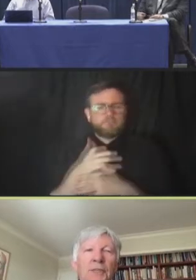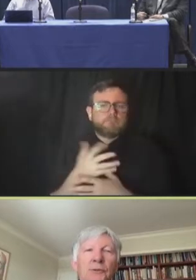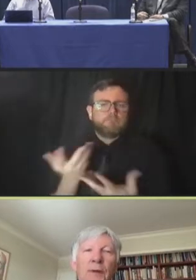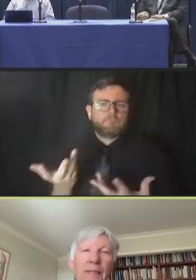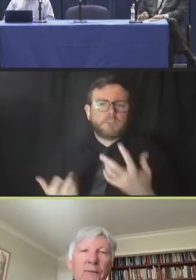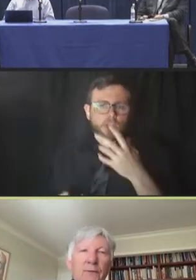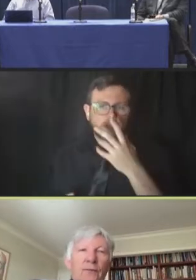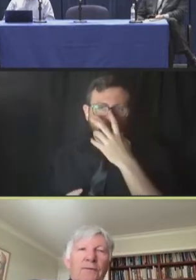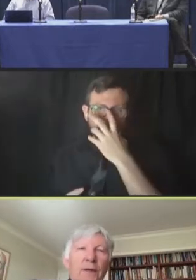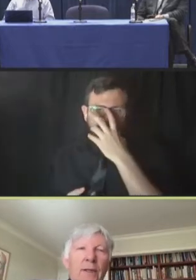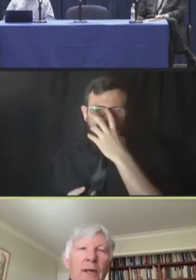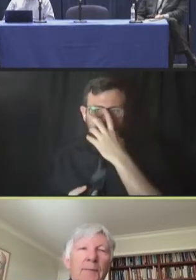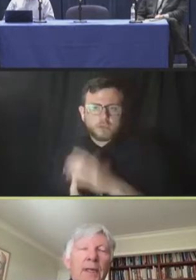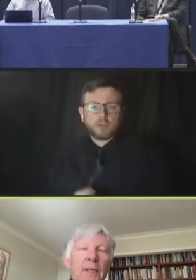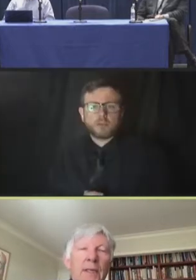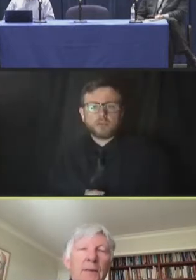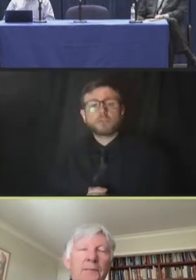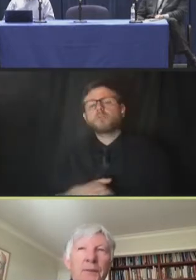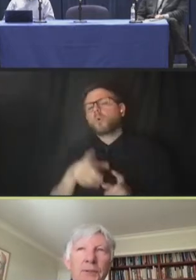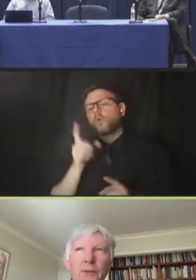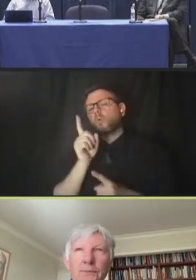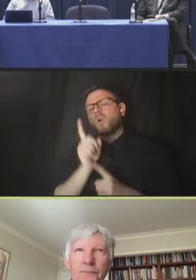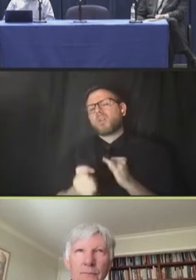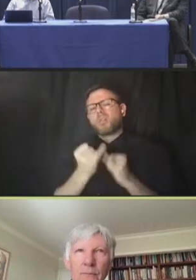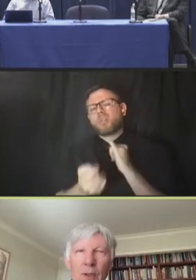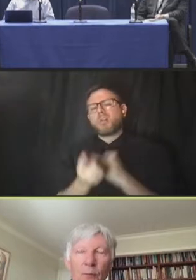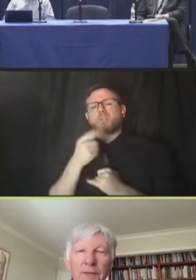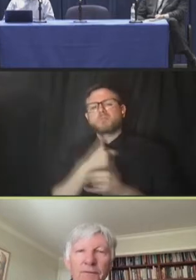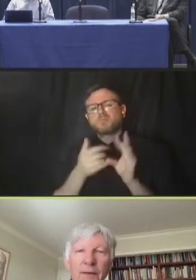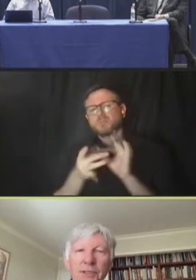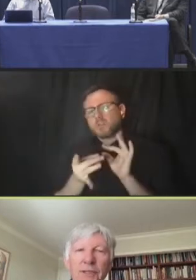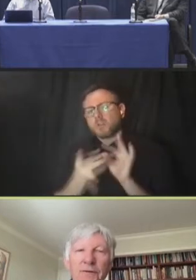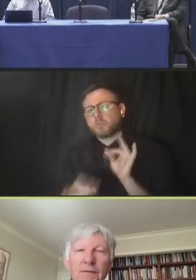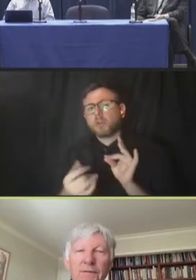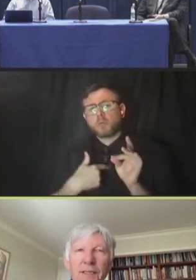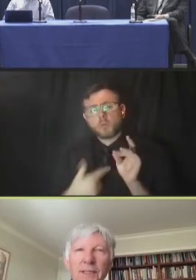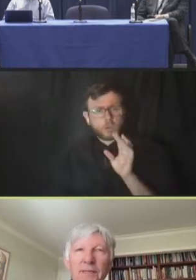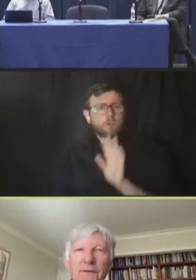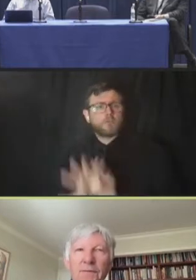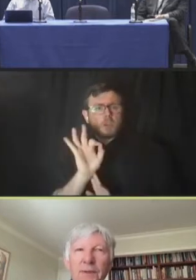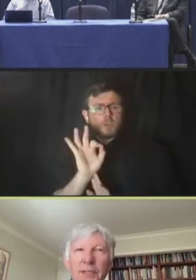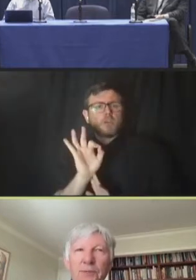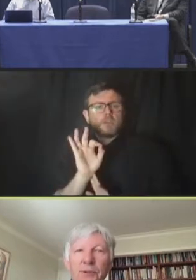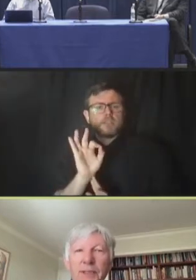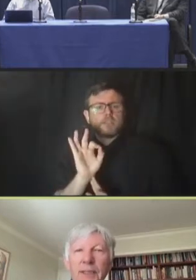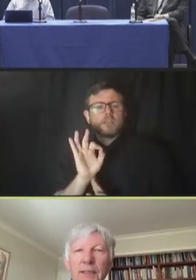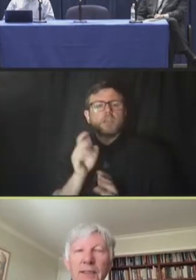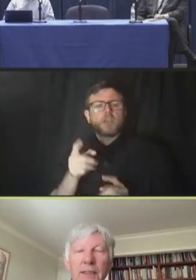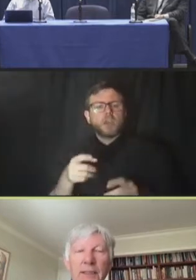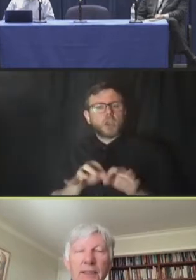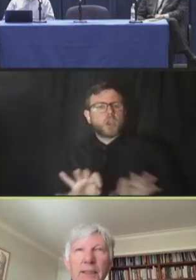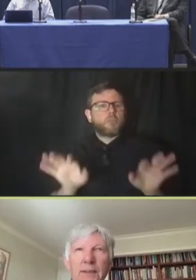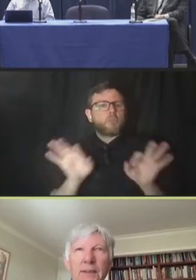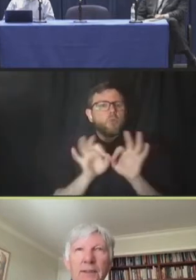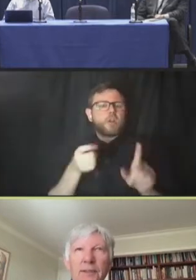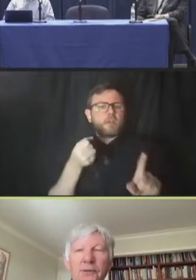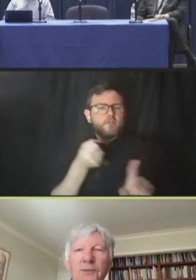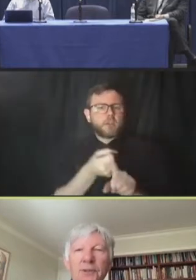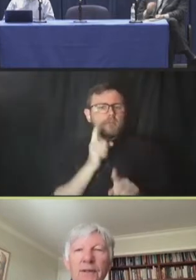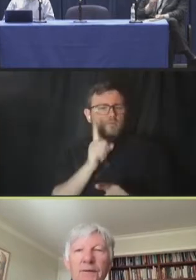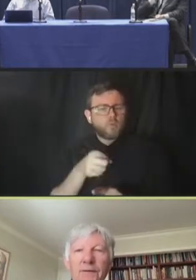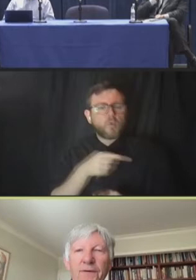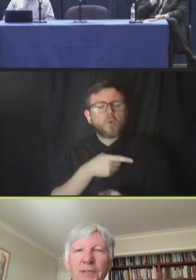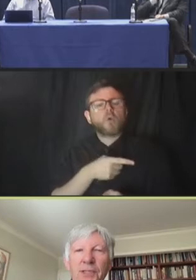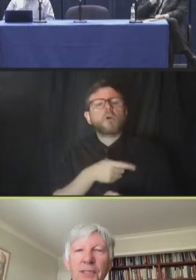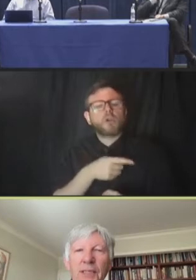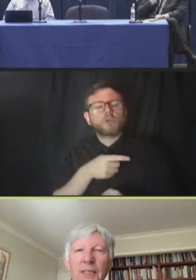Now, I just want to make one final comment. So we did find significant effects of information, particularly the description